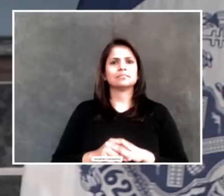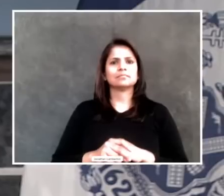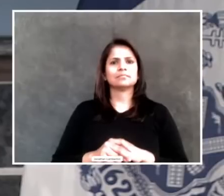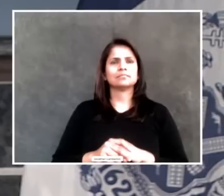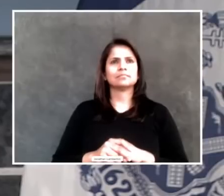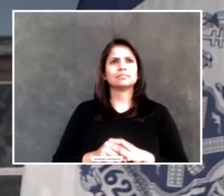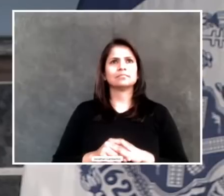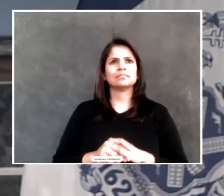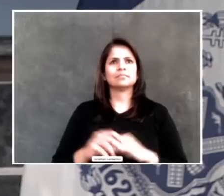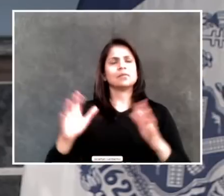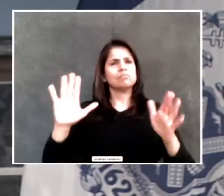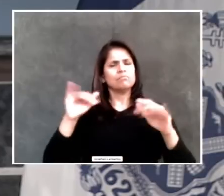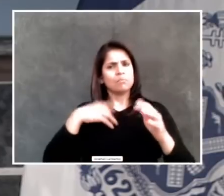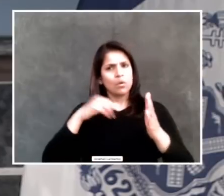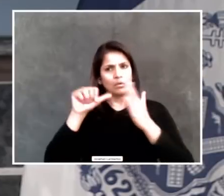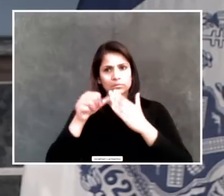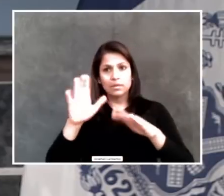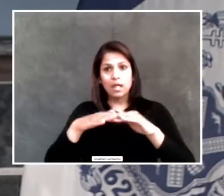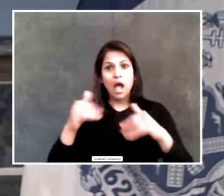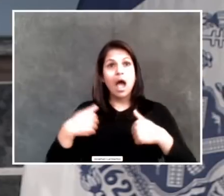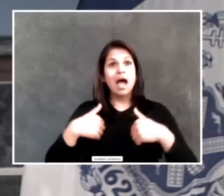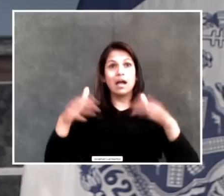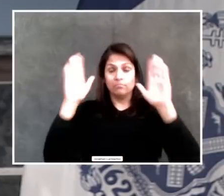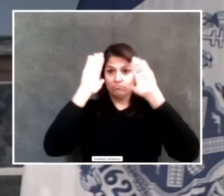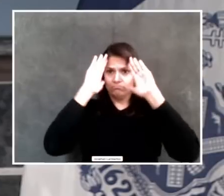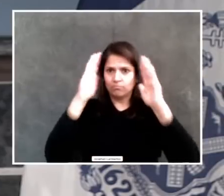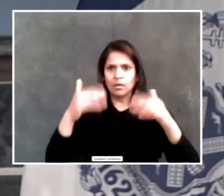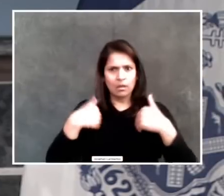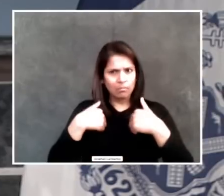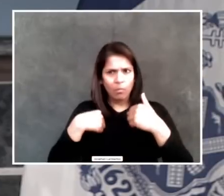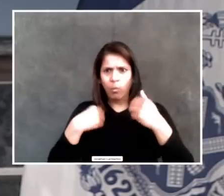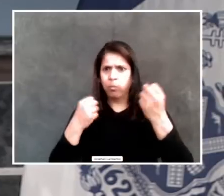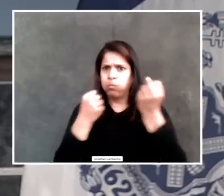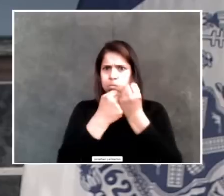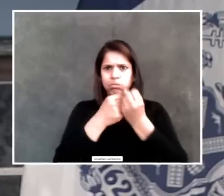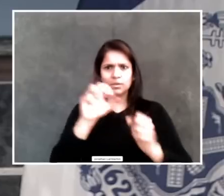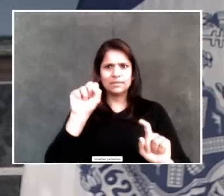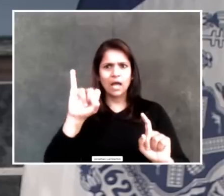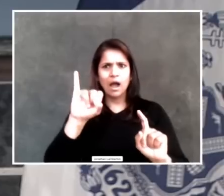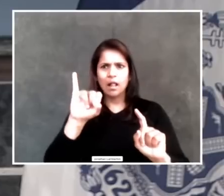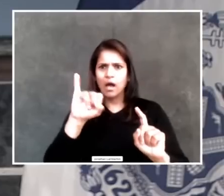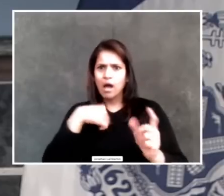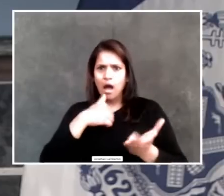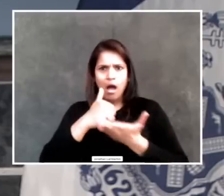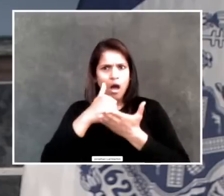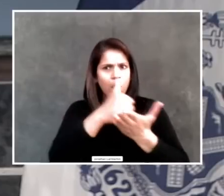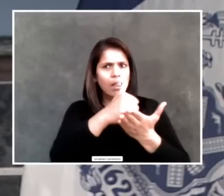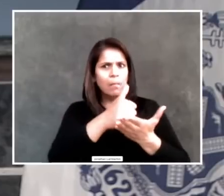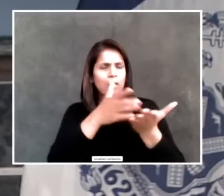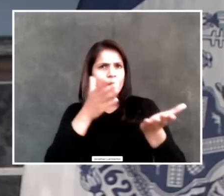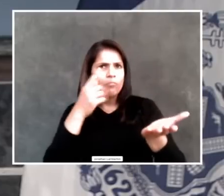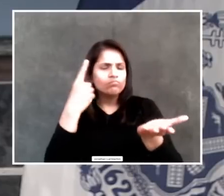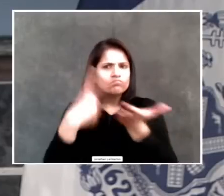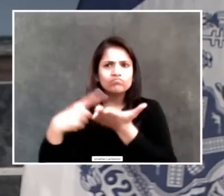President Otto about what Staten Island needs and what it needs. We're getting it. When we talk about ventilators,